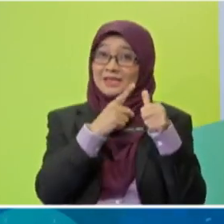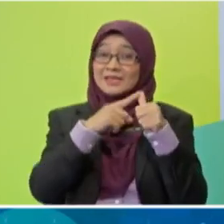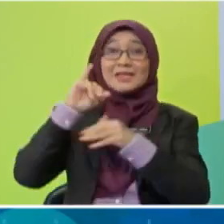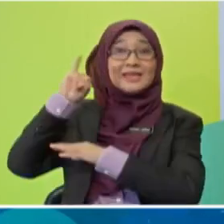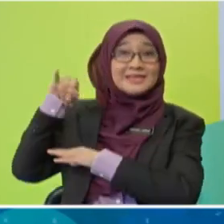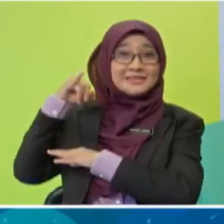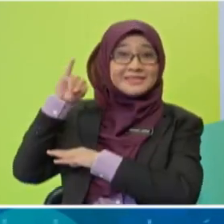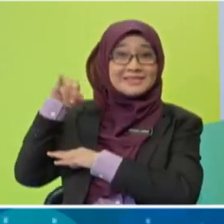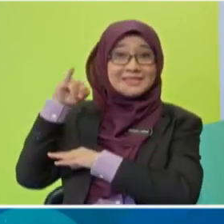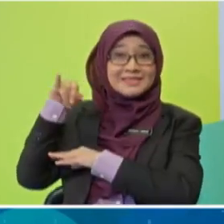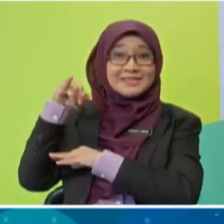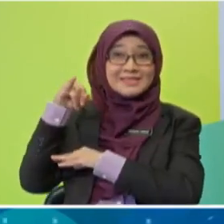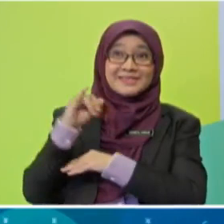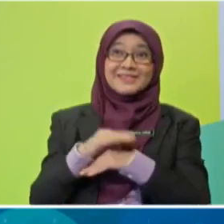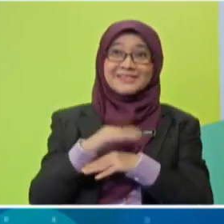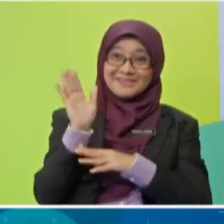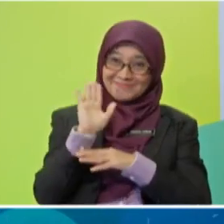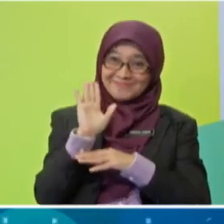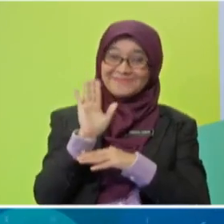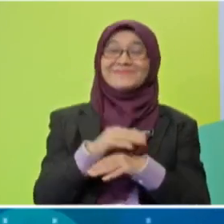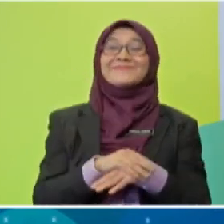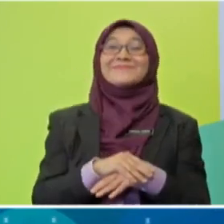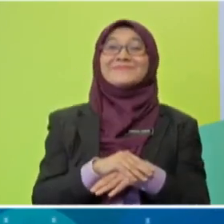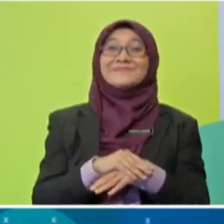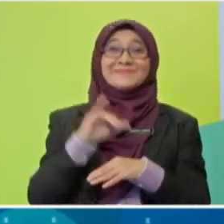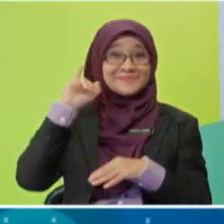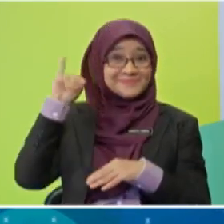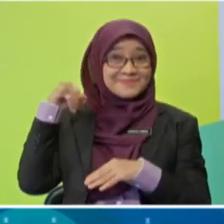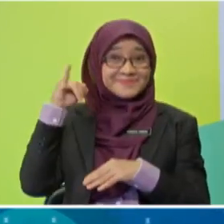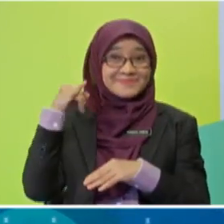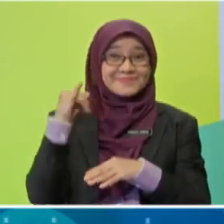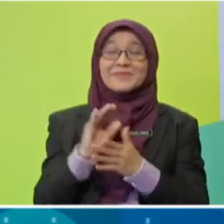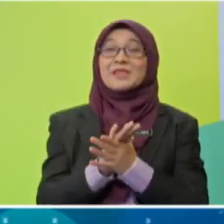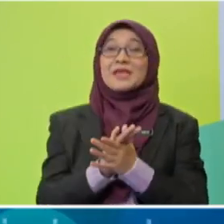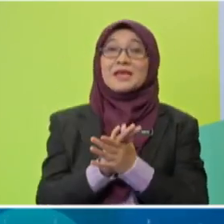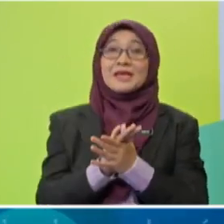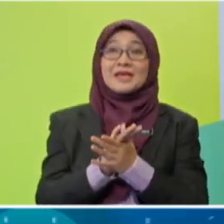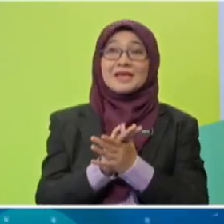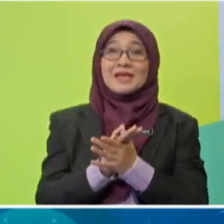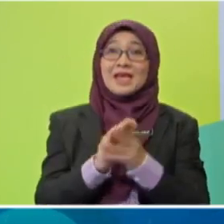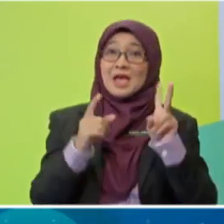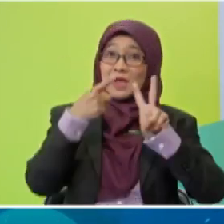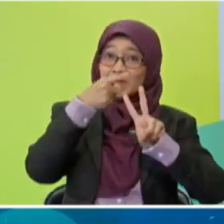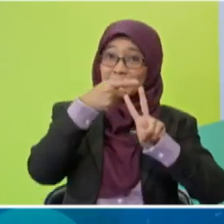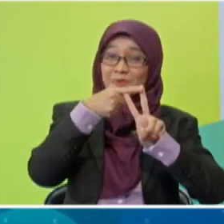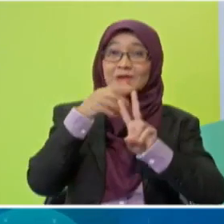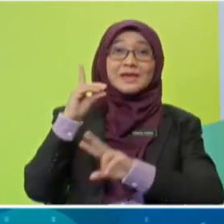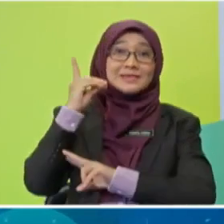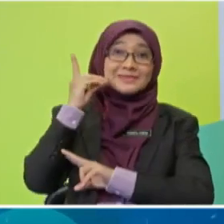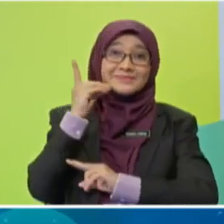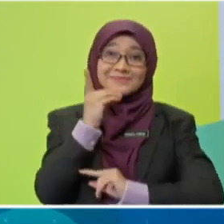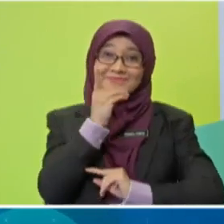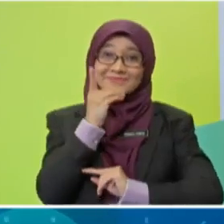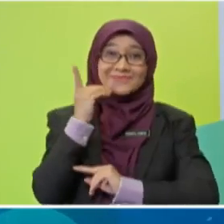Hi, Jayshira. Can you wave Hi, at us, teacher. Jashira? Okay, and second we have Desiga. Hi, Desiga. Hi,